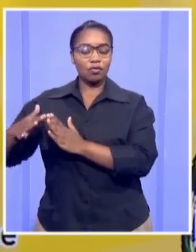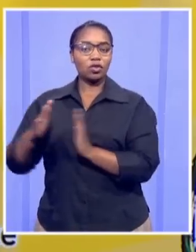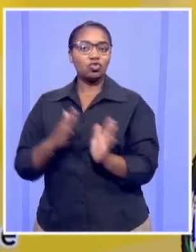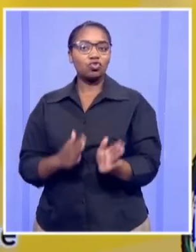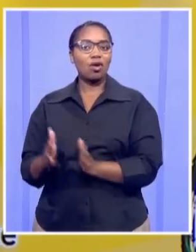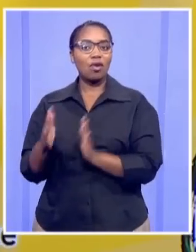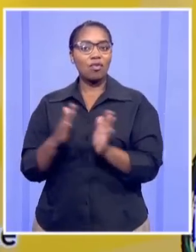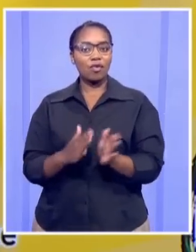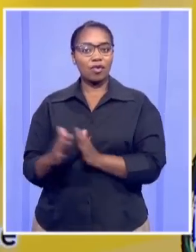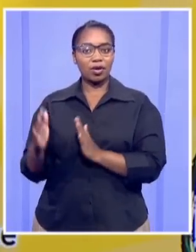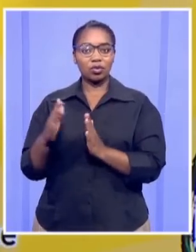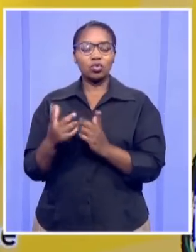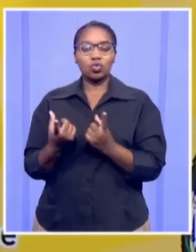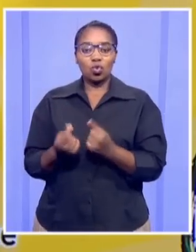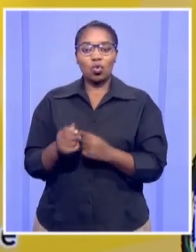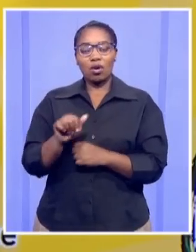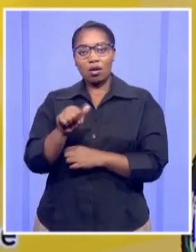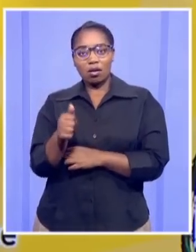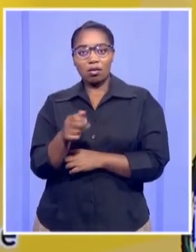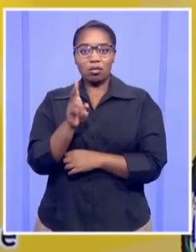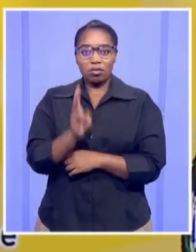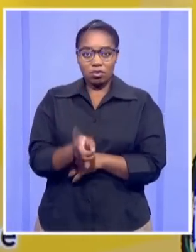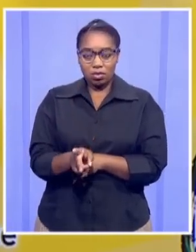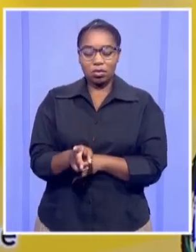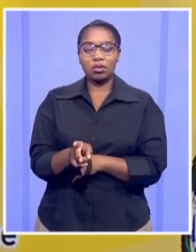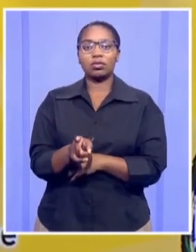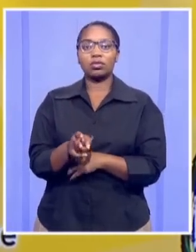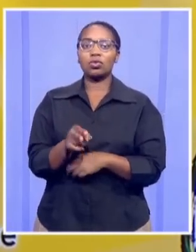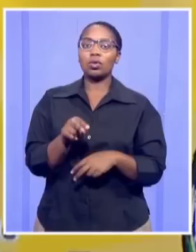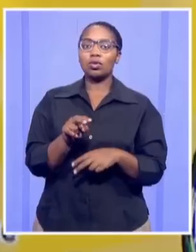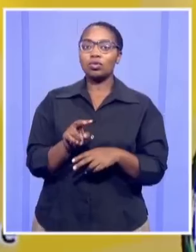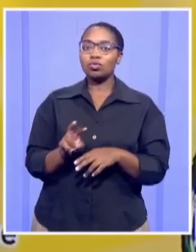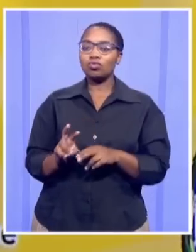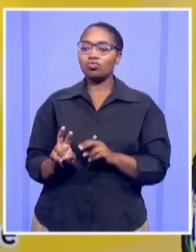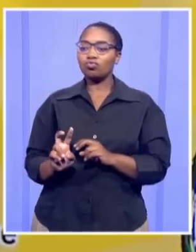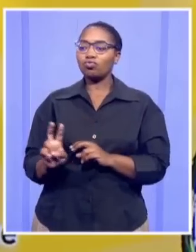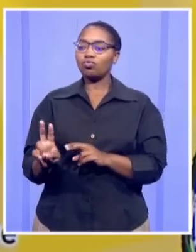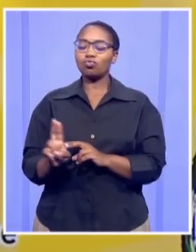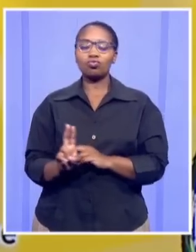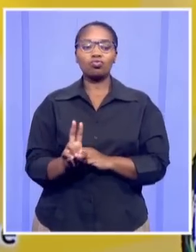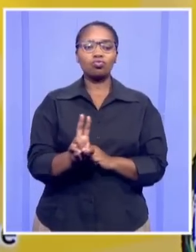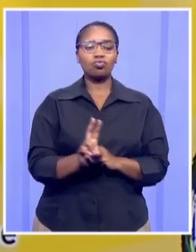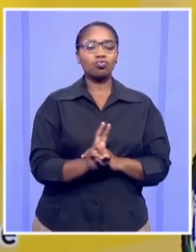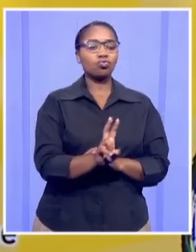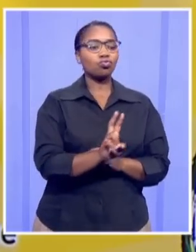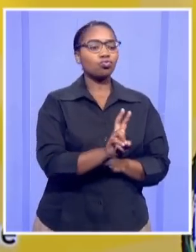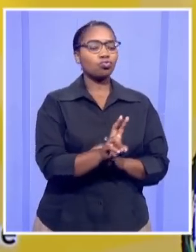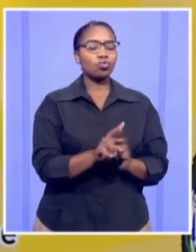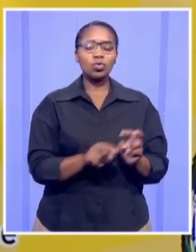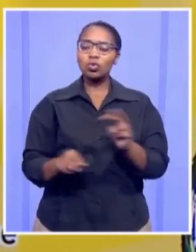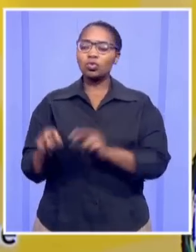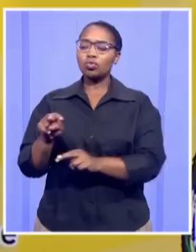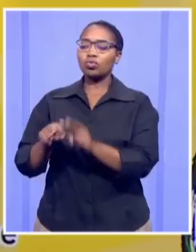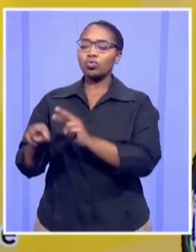just another walkabout where we'll now take you to the plenary